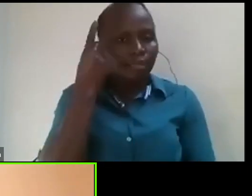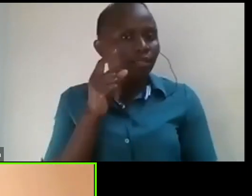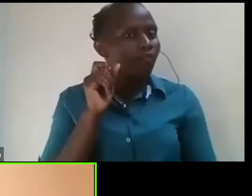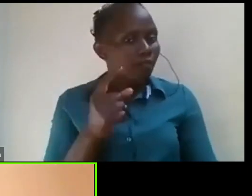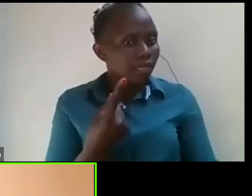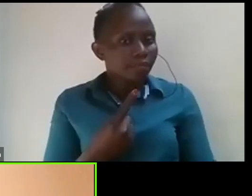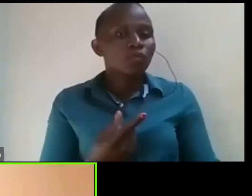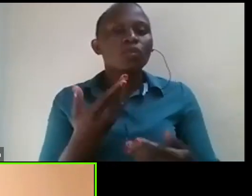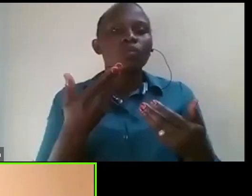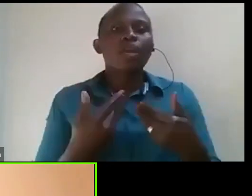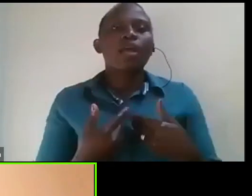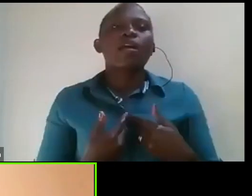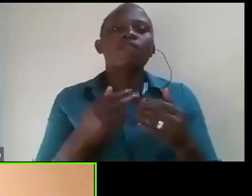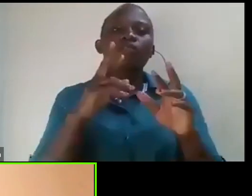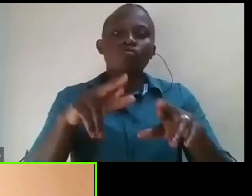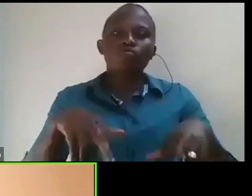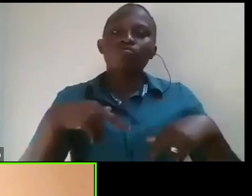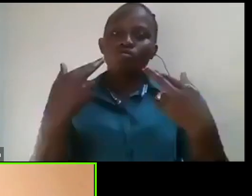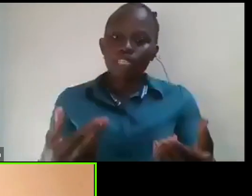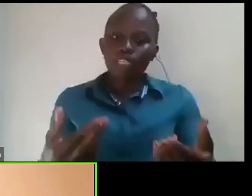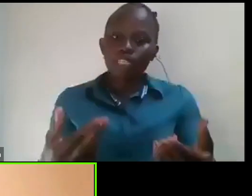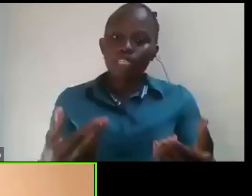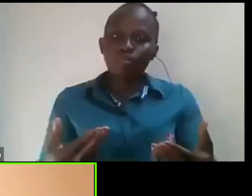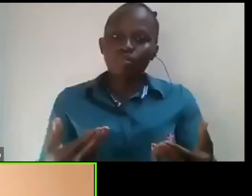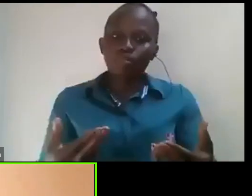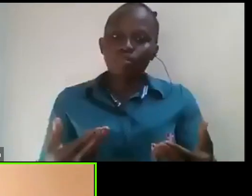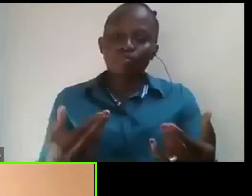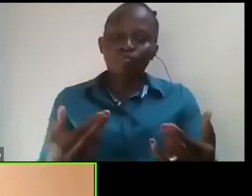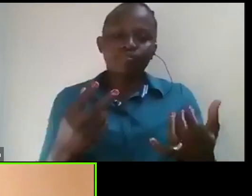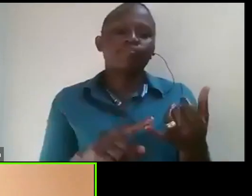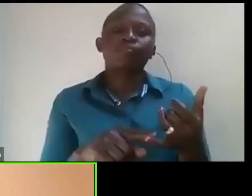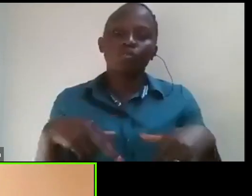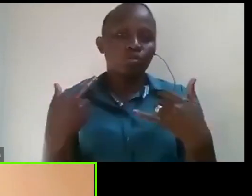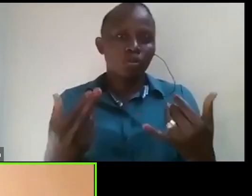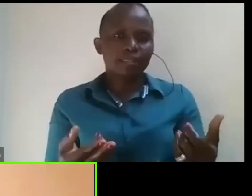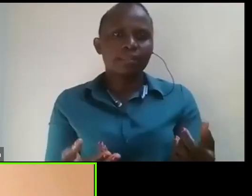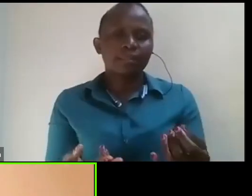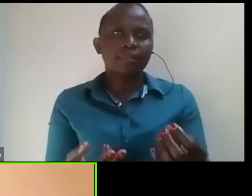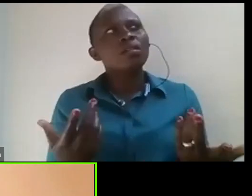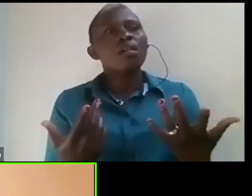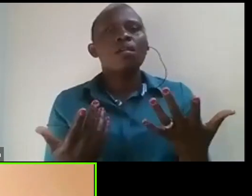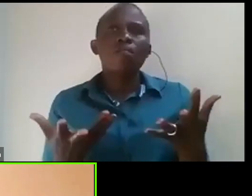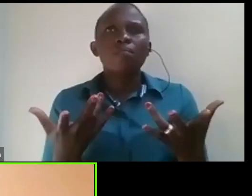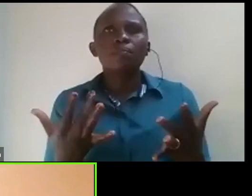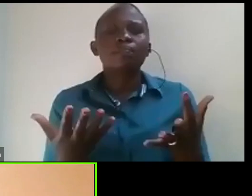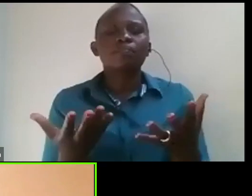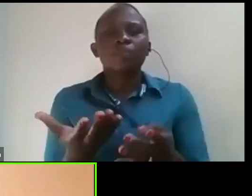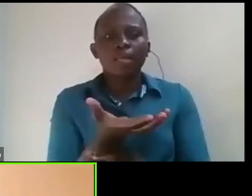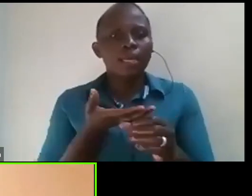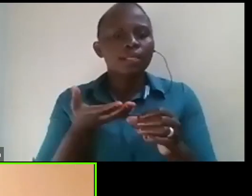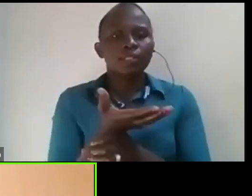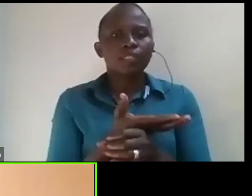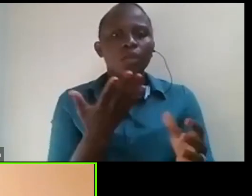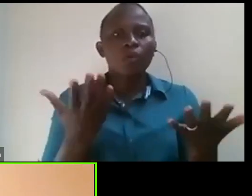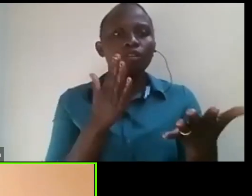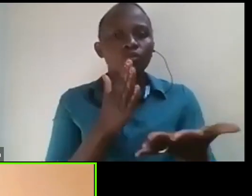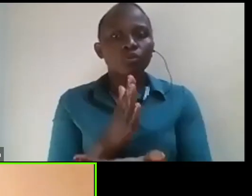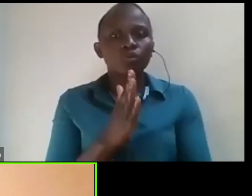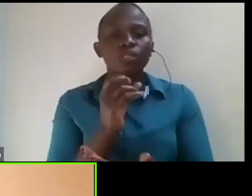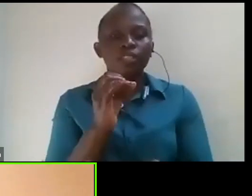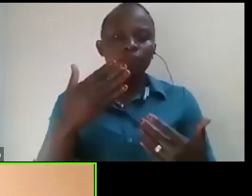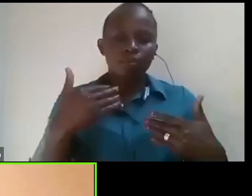contract, kind of like a best engagements. And just the fact that a majority of